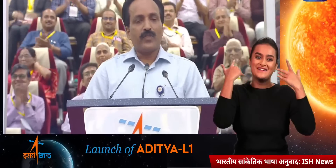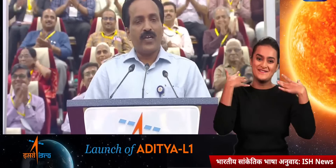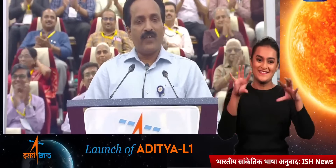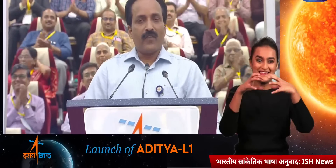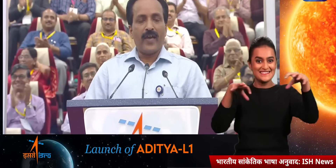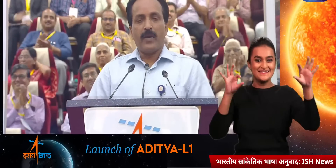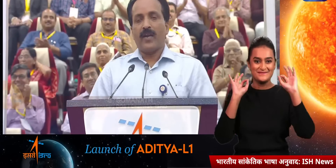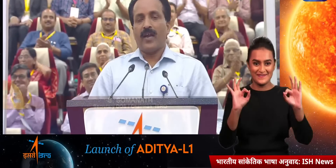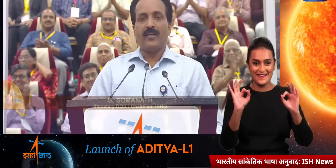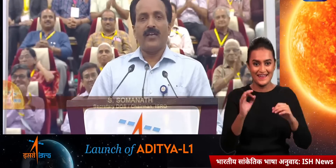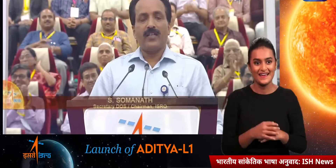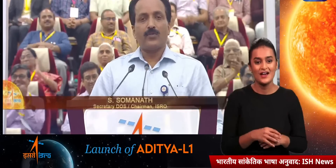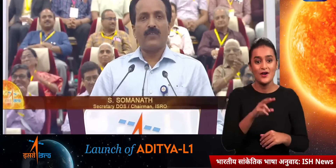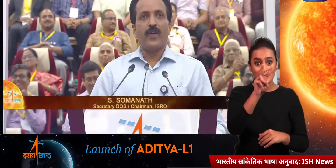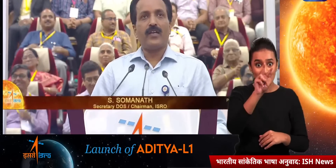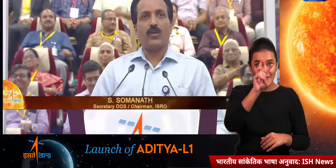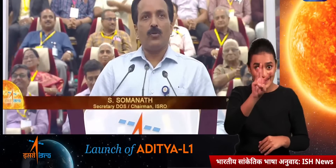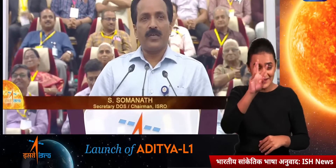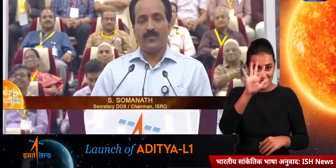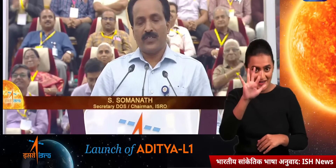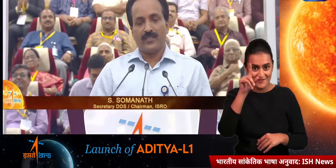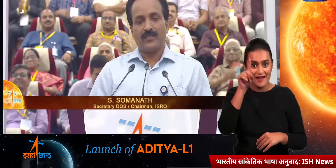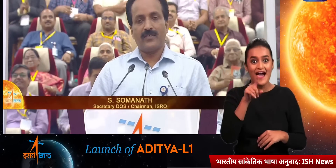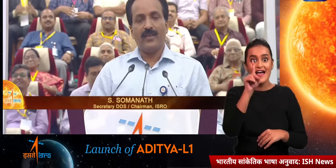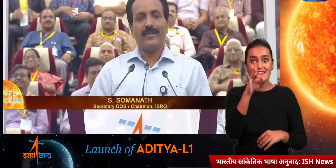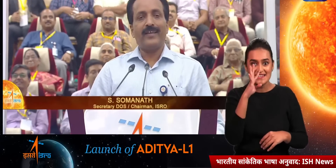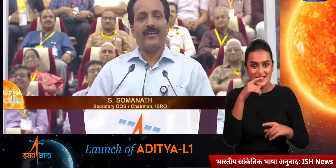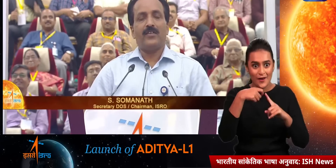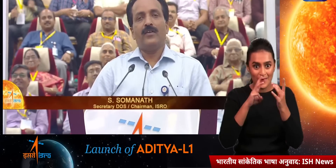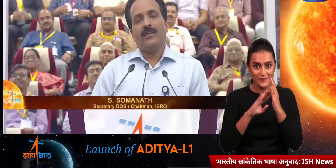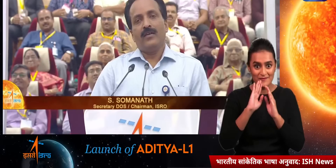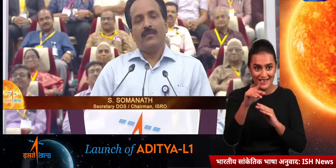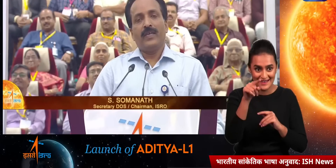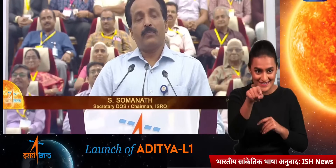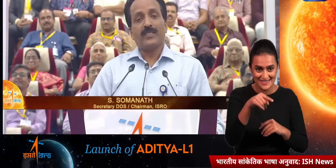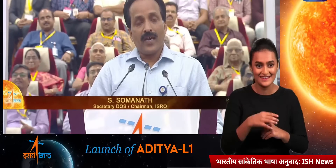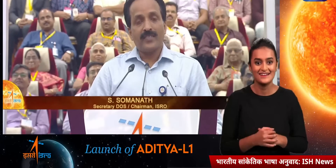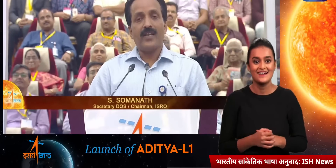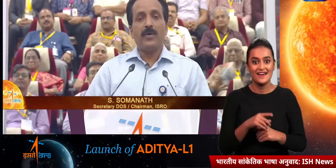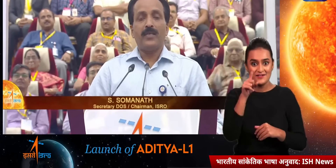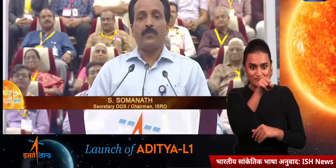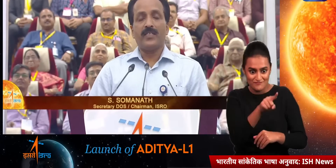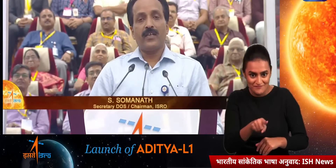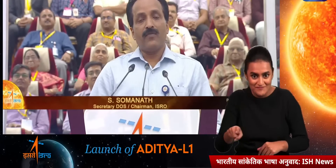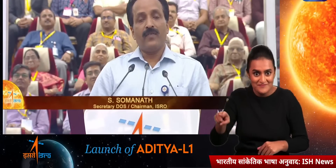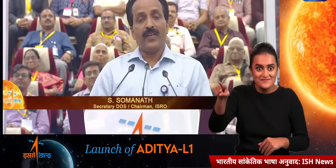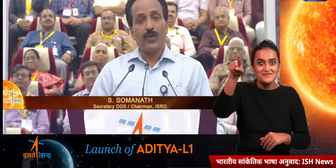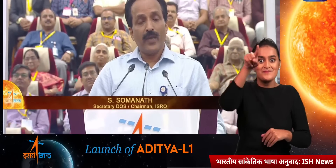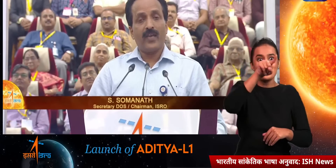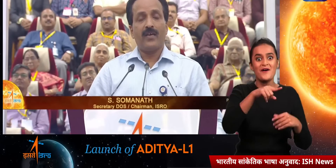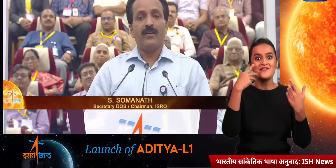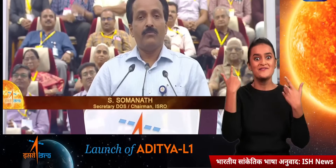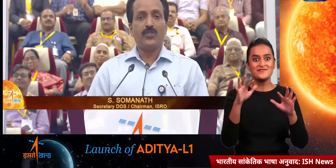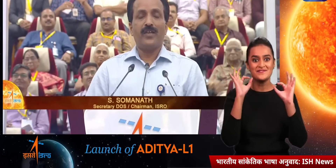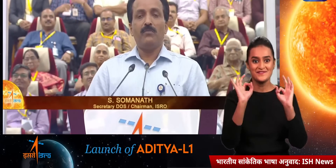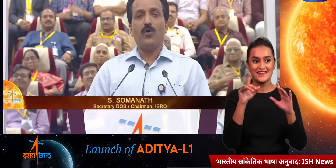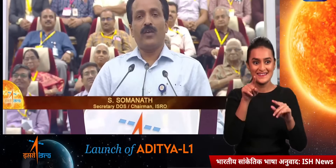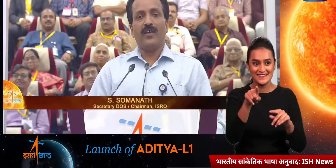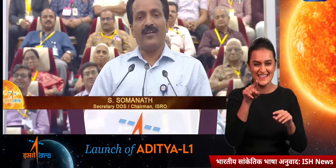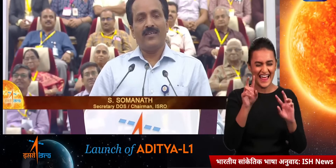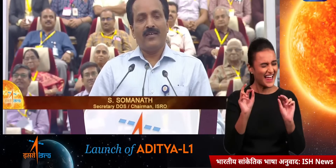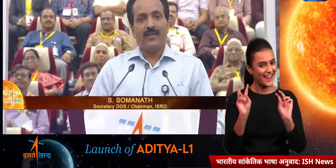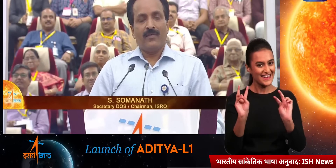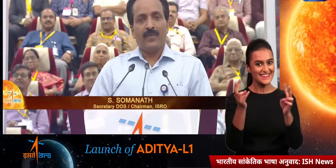of 235 by 19,500 kilometers, which is intended very precisely by the PSLV, very unique mission